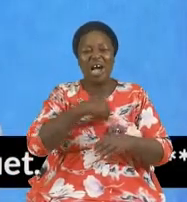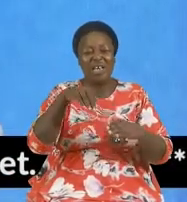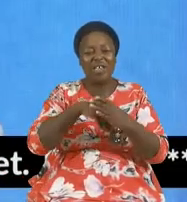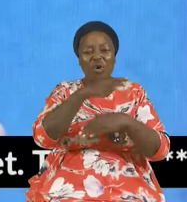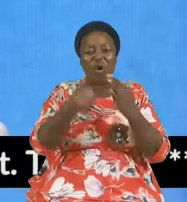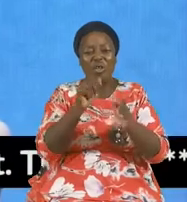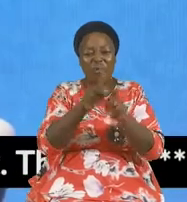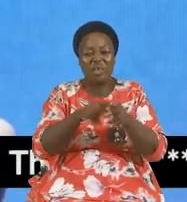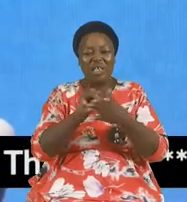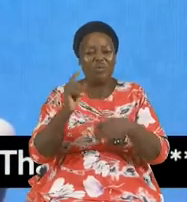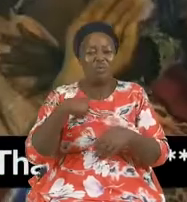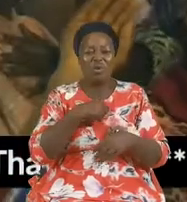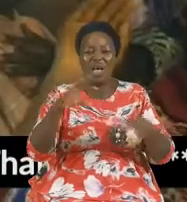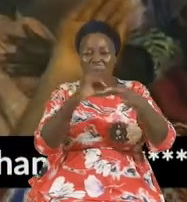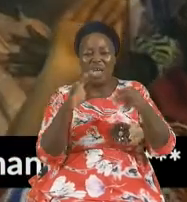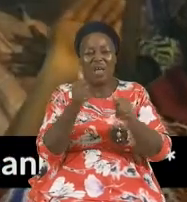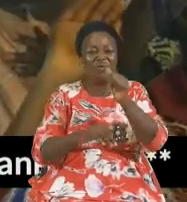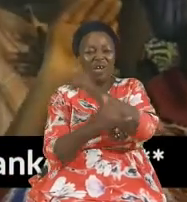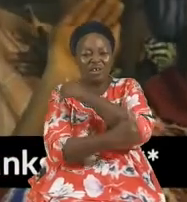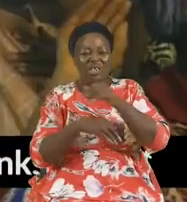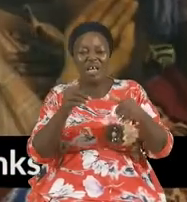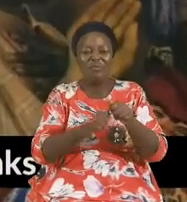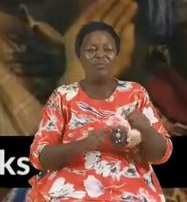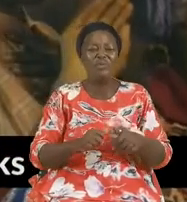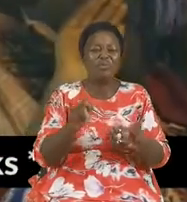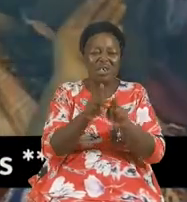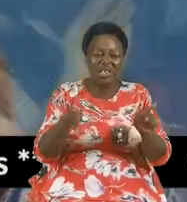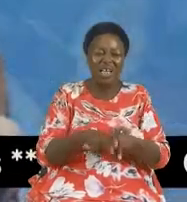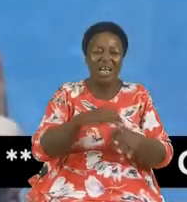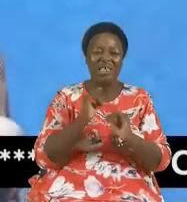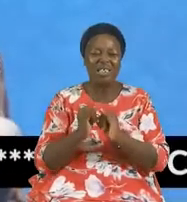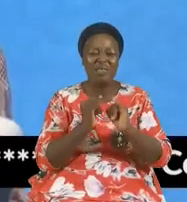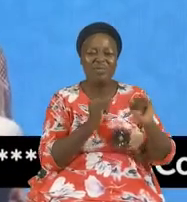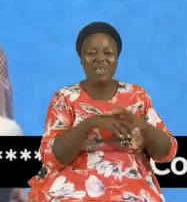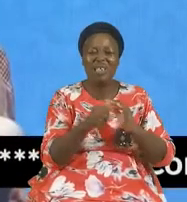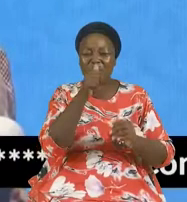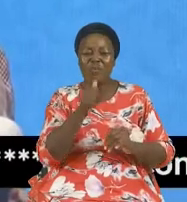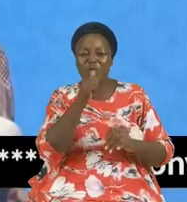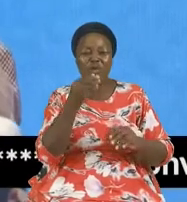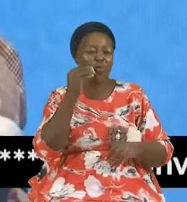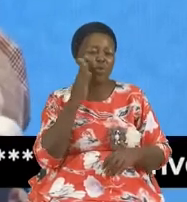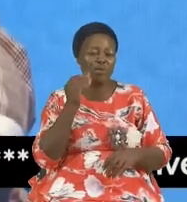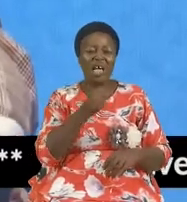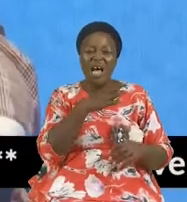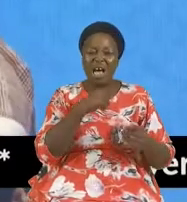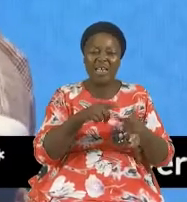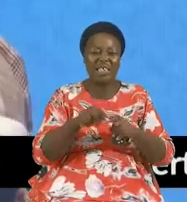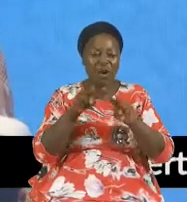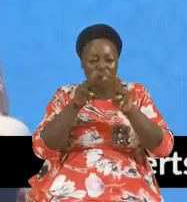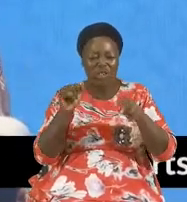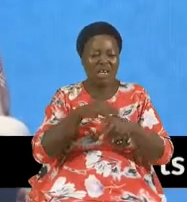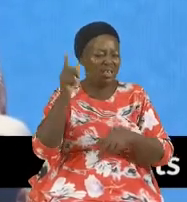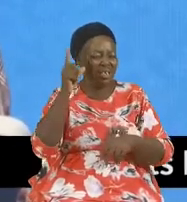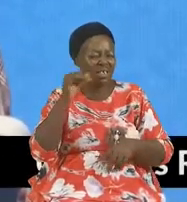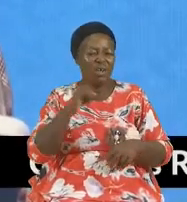upon everybody here tonight. And in all the places where we're connected, every country, every location, and even individuals